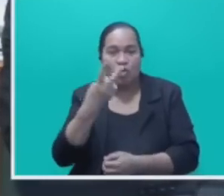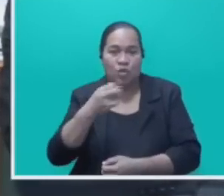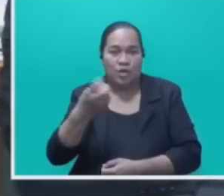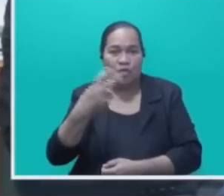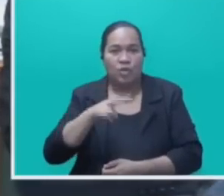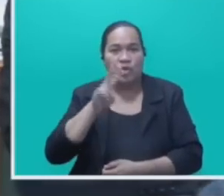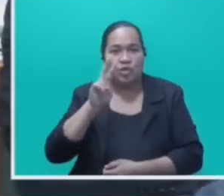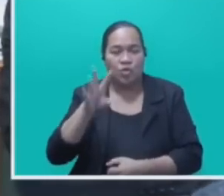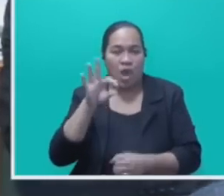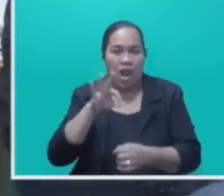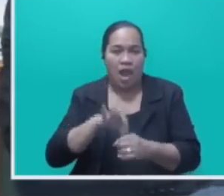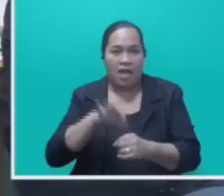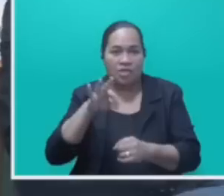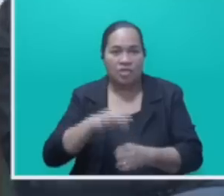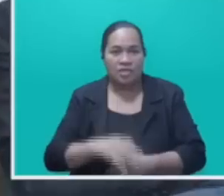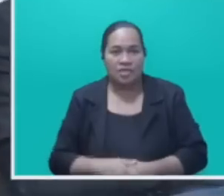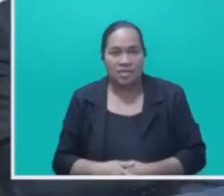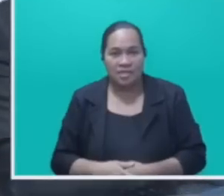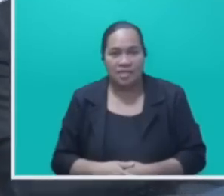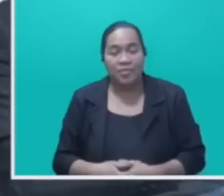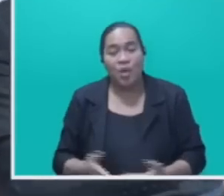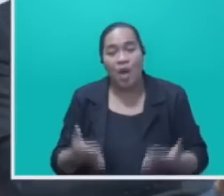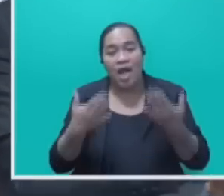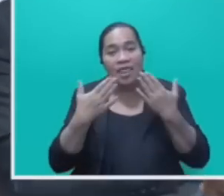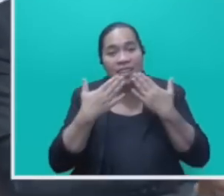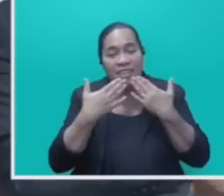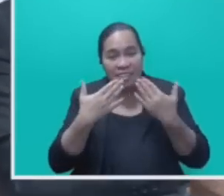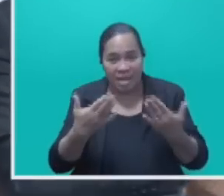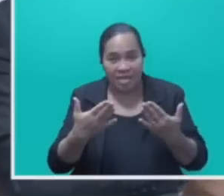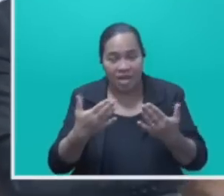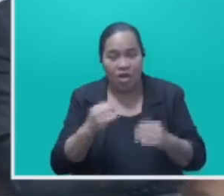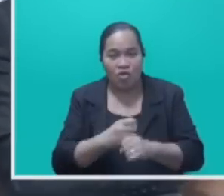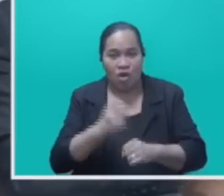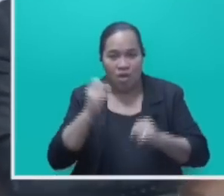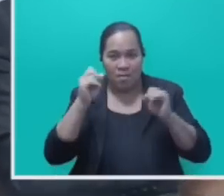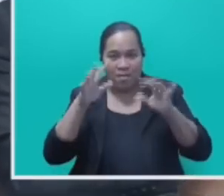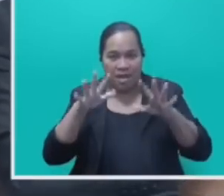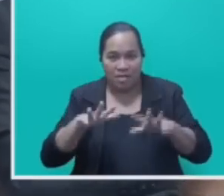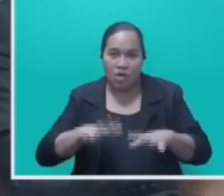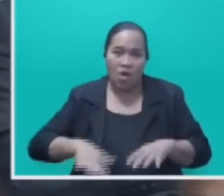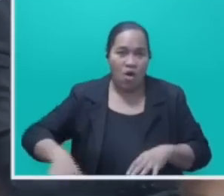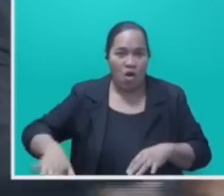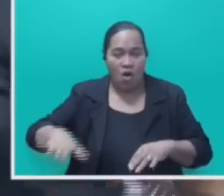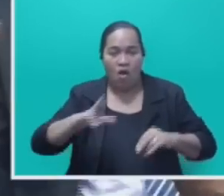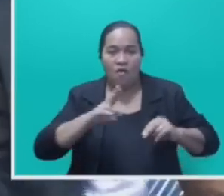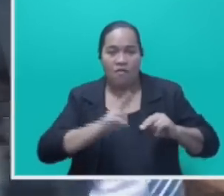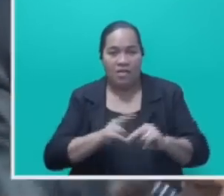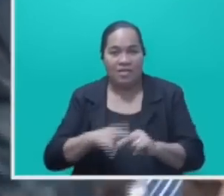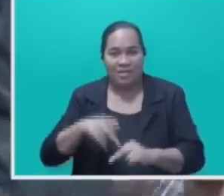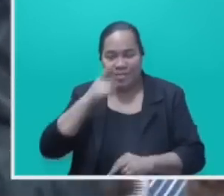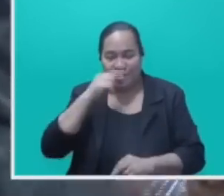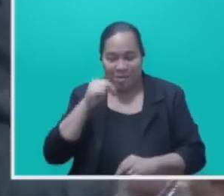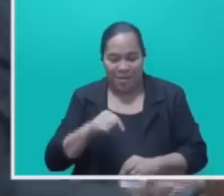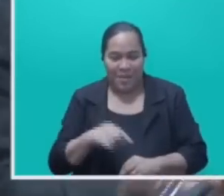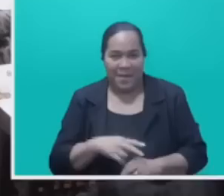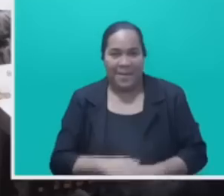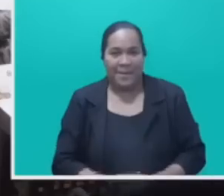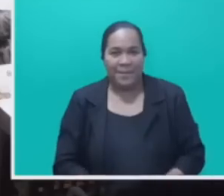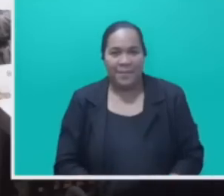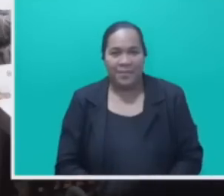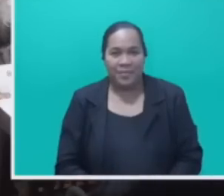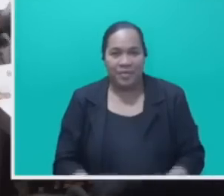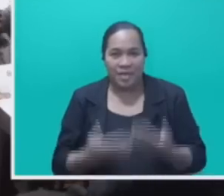elections. Mr. Speaker, thank you, and God bless all Fijians and Fiji. Enough.